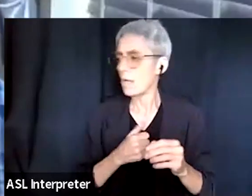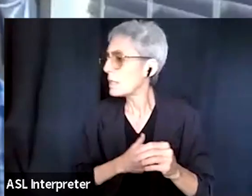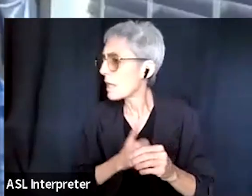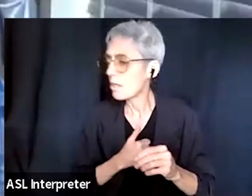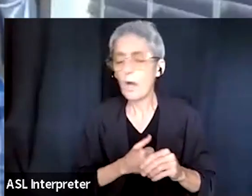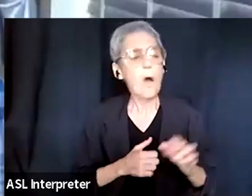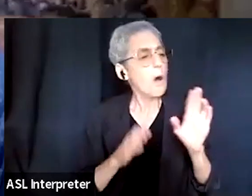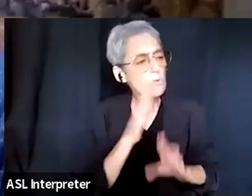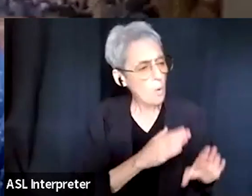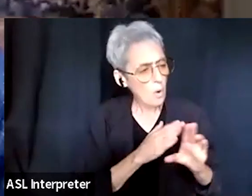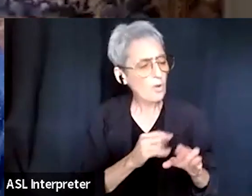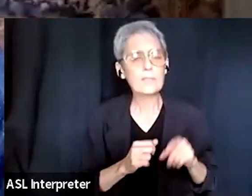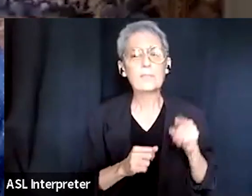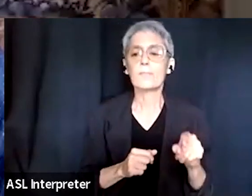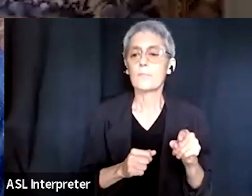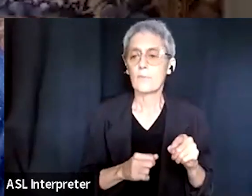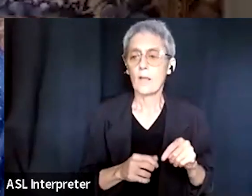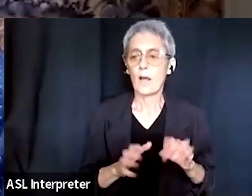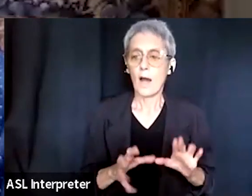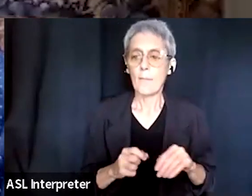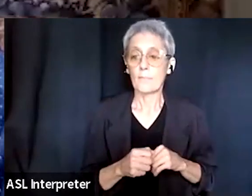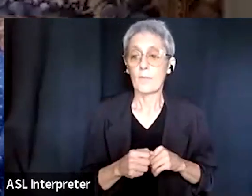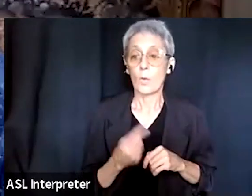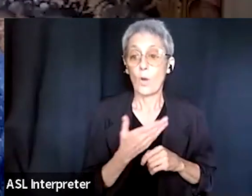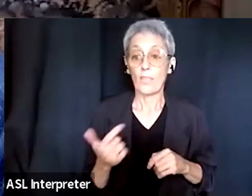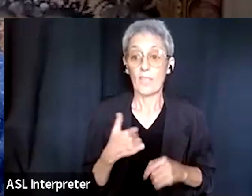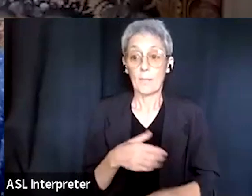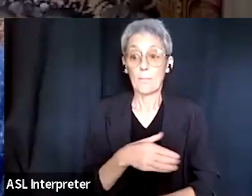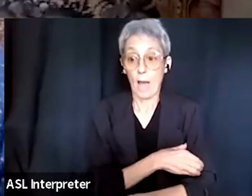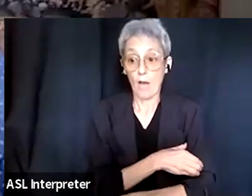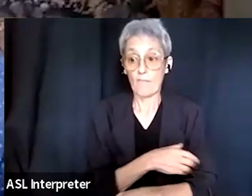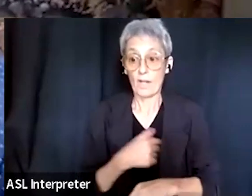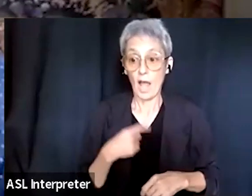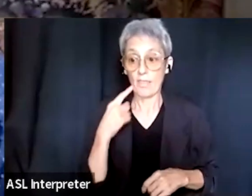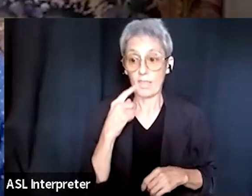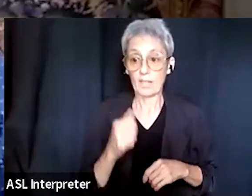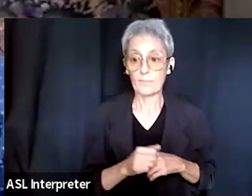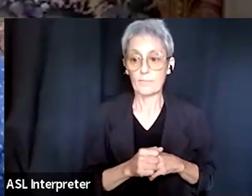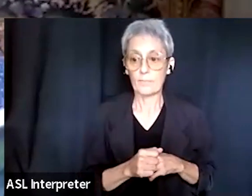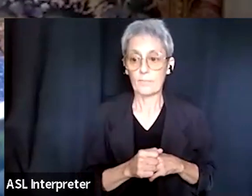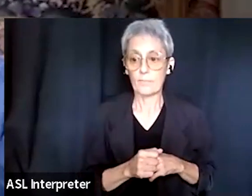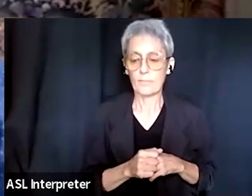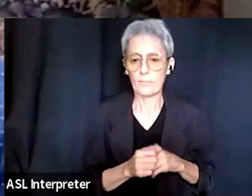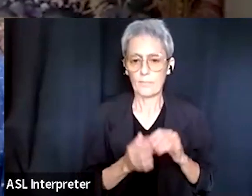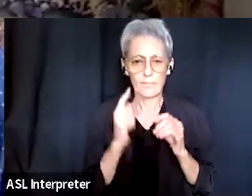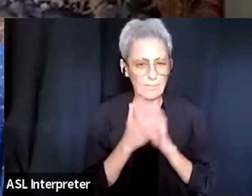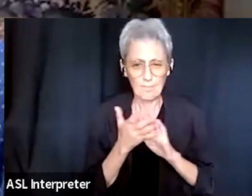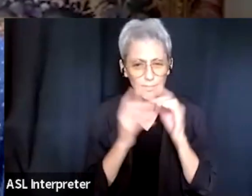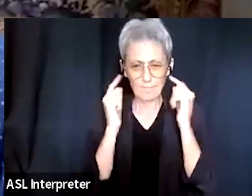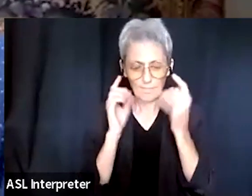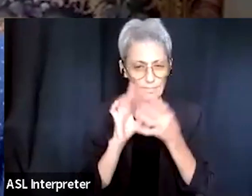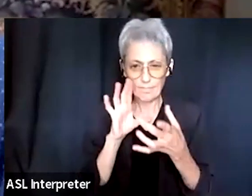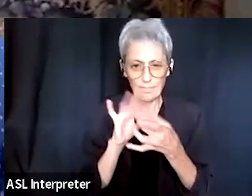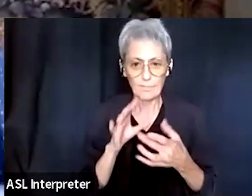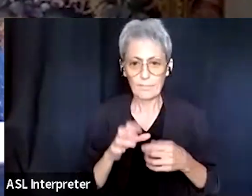worries, because one of the things that I think is really powerful, and I'm gonna read, I'm gonna take up this time. But one of the things that you